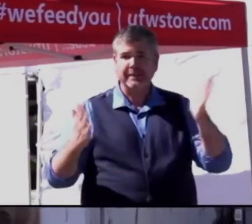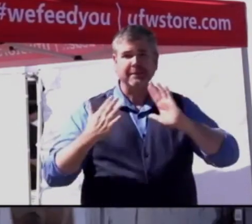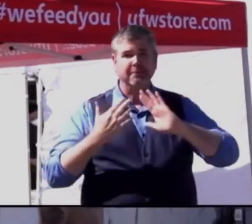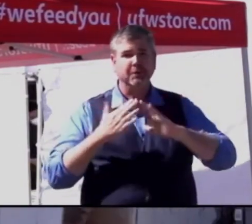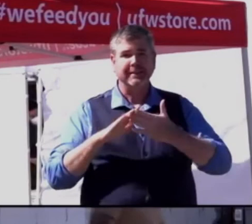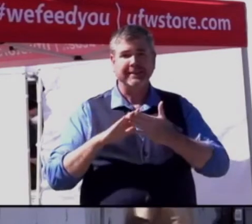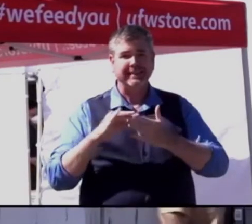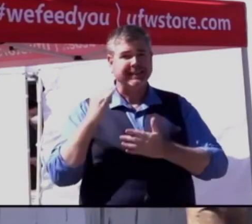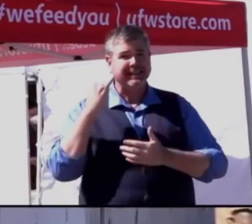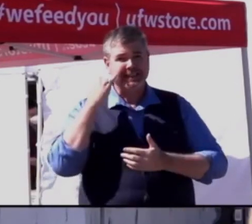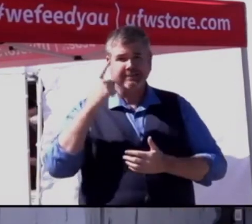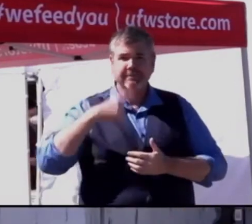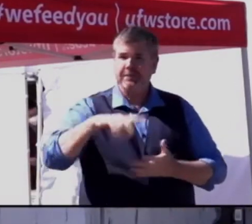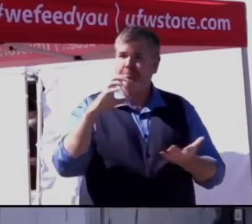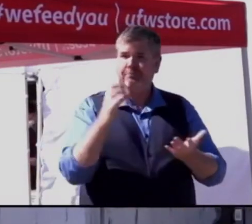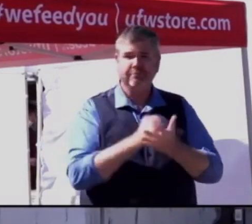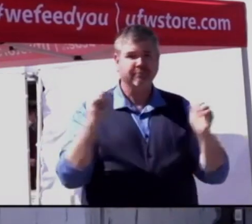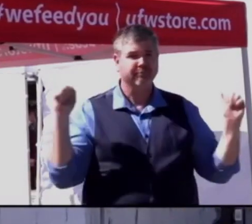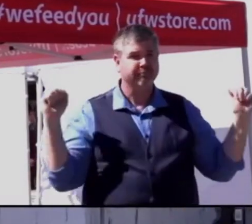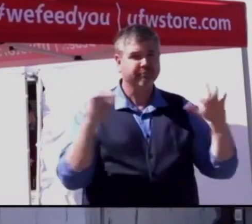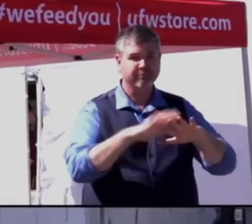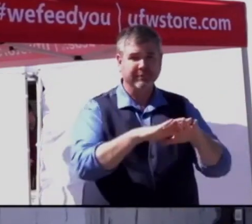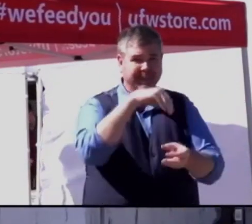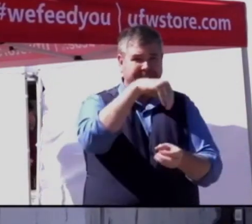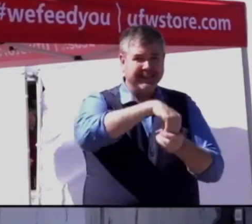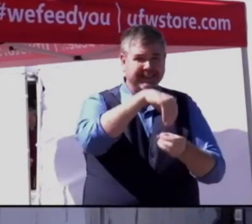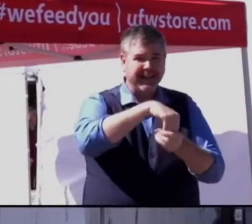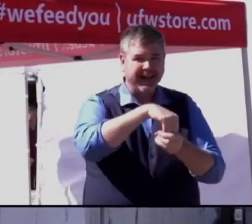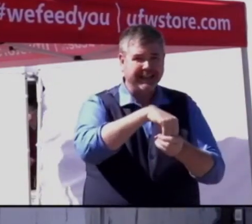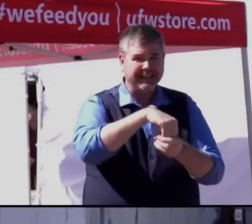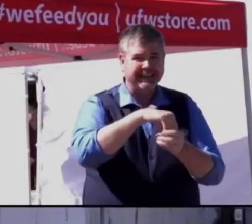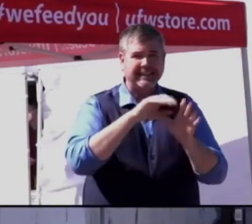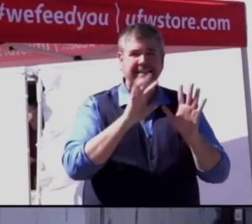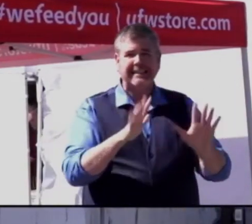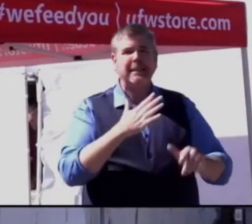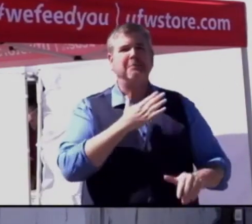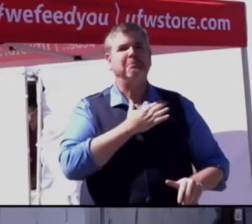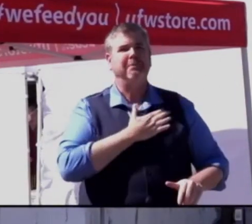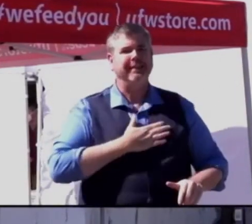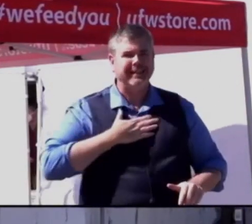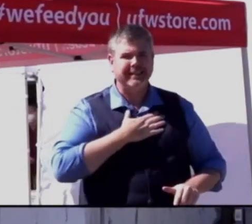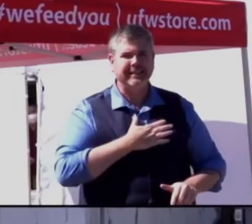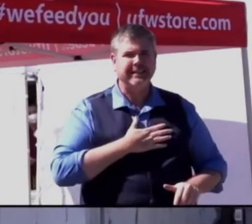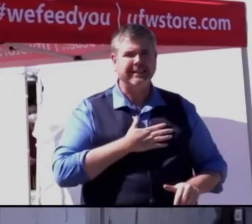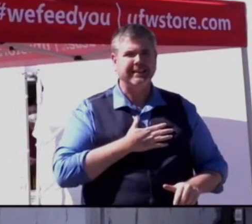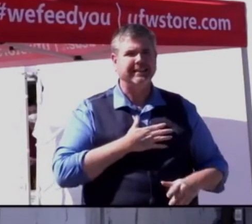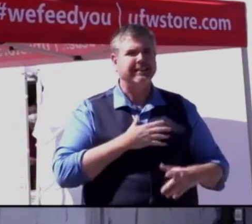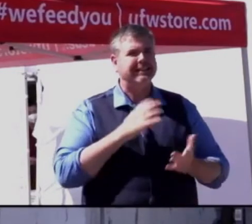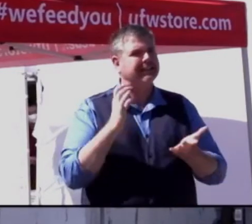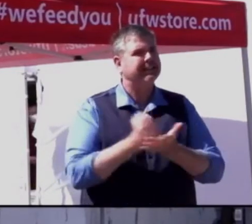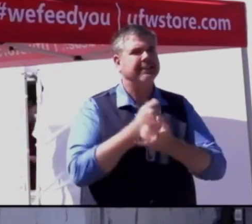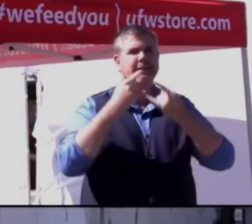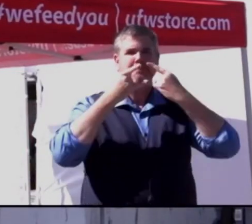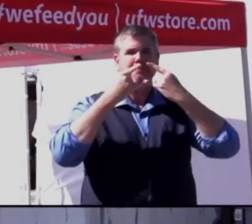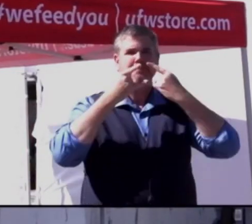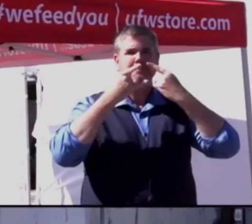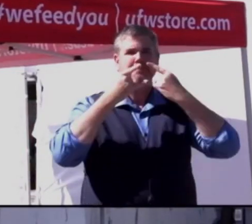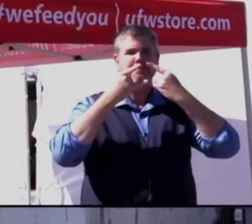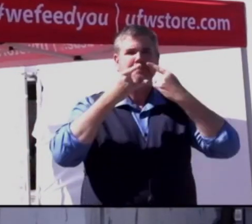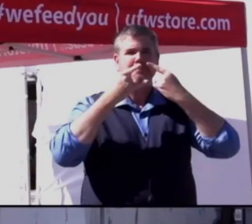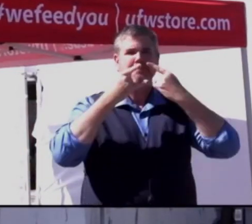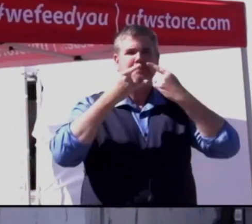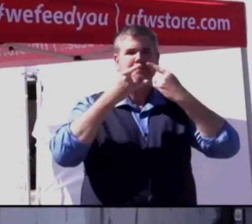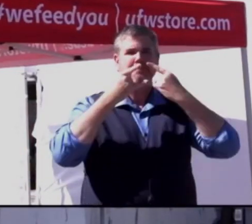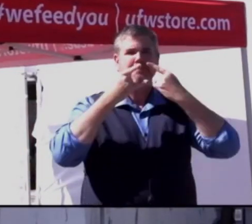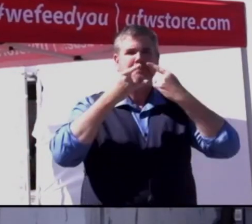indoor gathering such as church, to please wear a well-fitting mask. Please keep your distance from people who aren't